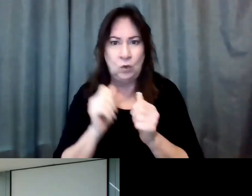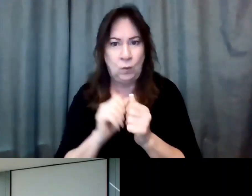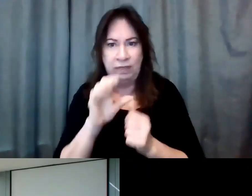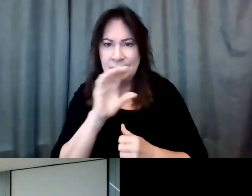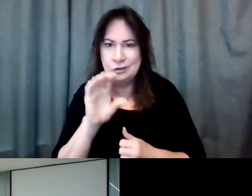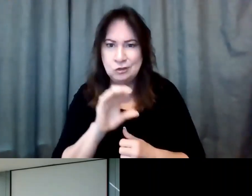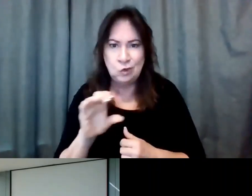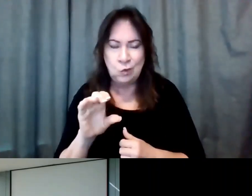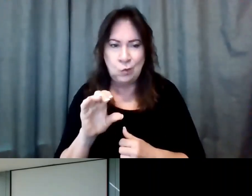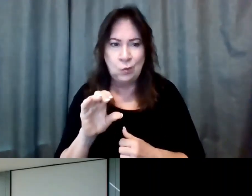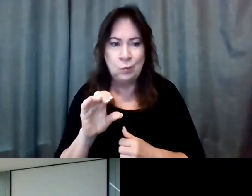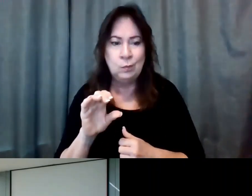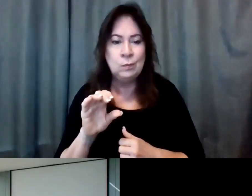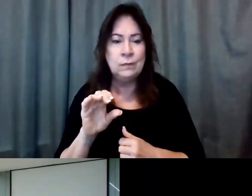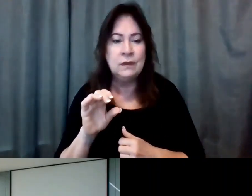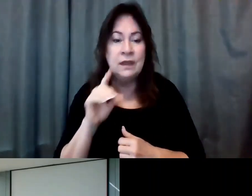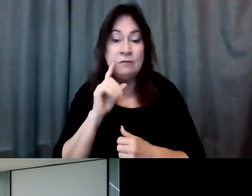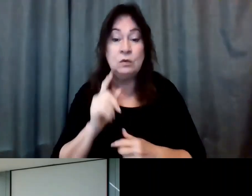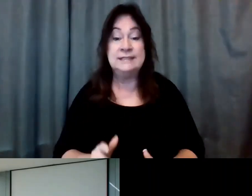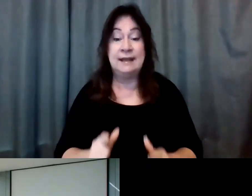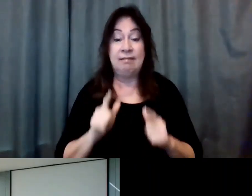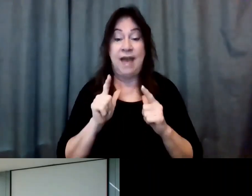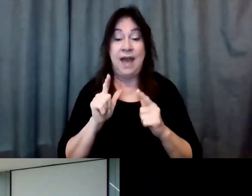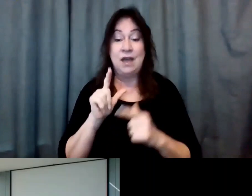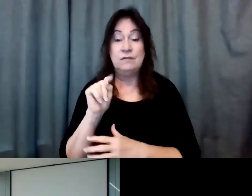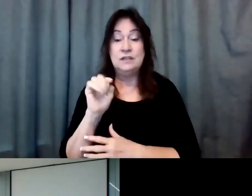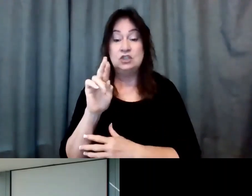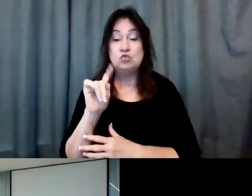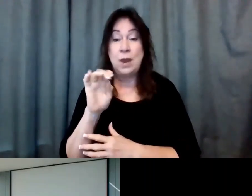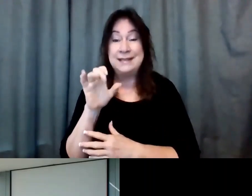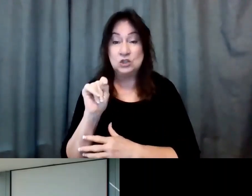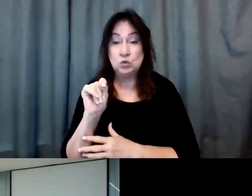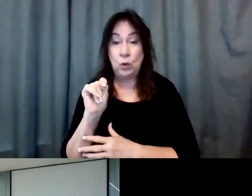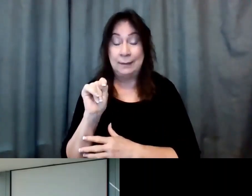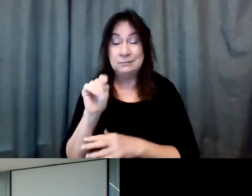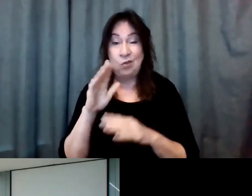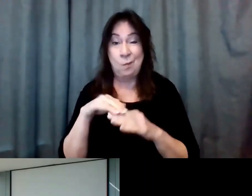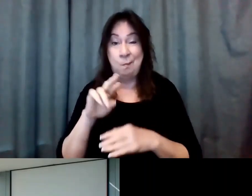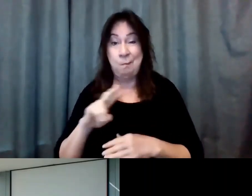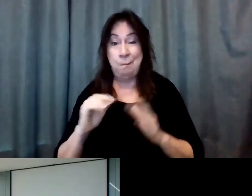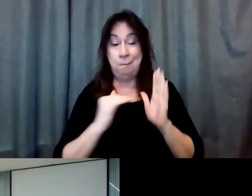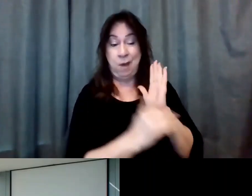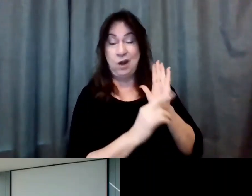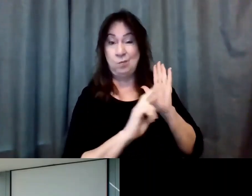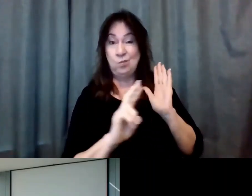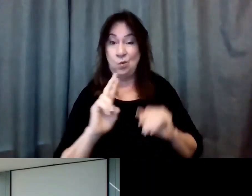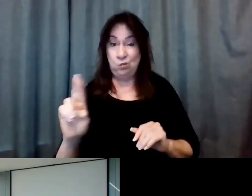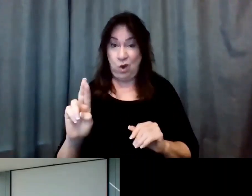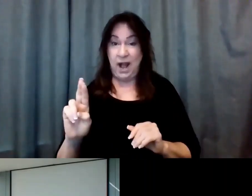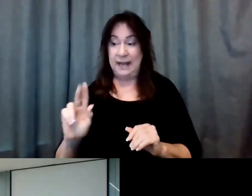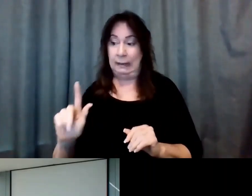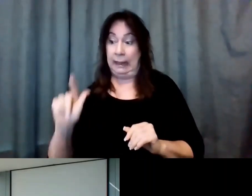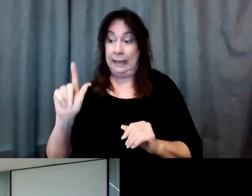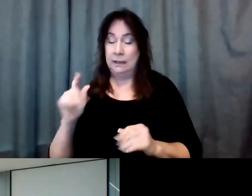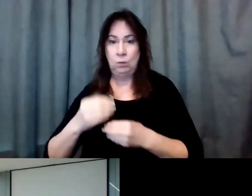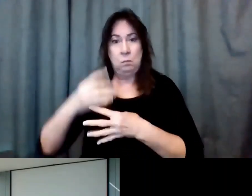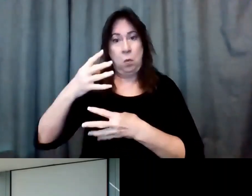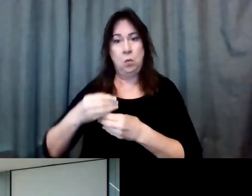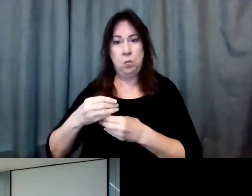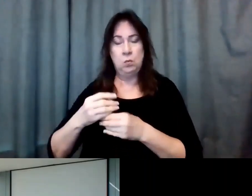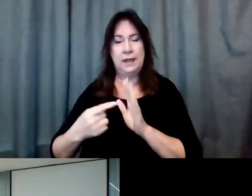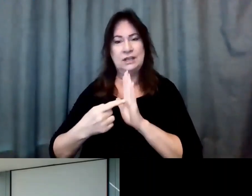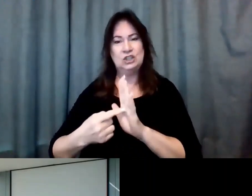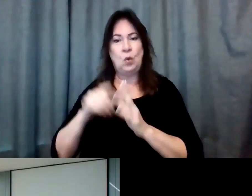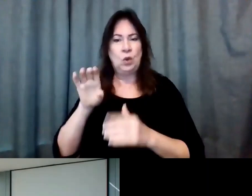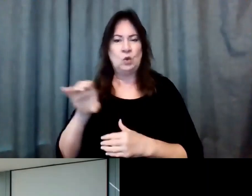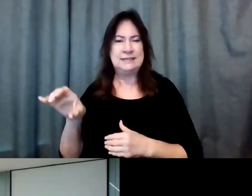If you pick up the live transcript box on your right, as I am doing but won't do, it'll pop up the closed